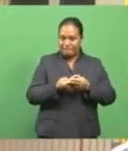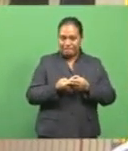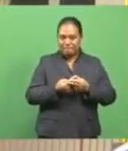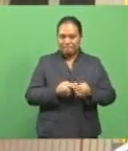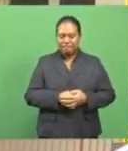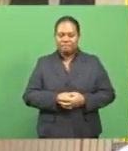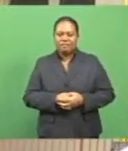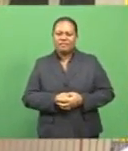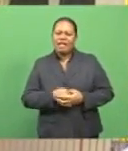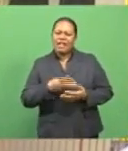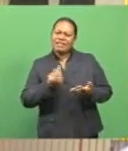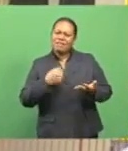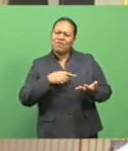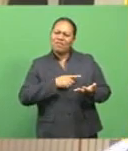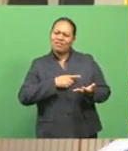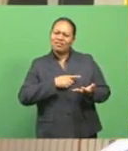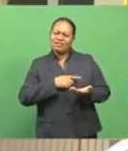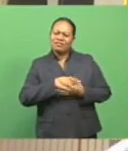Some of us